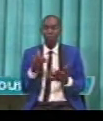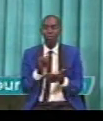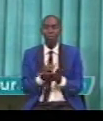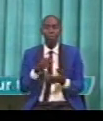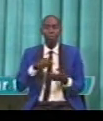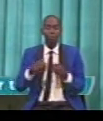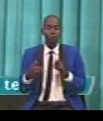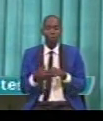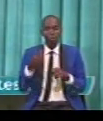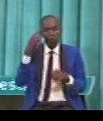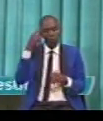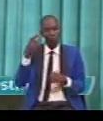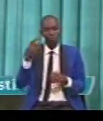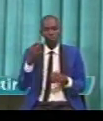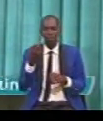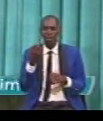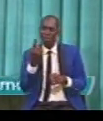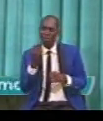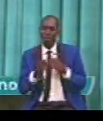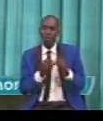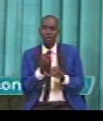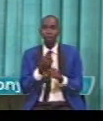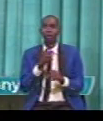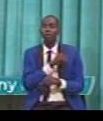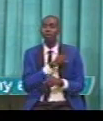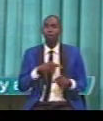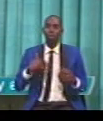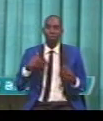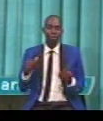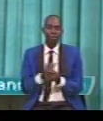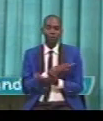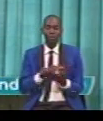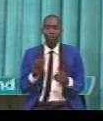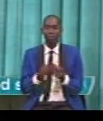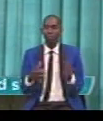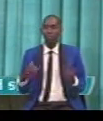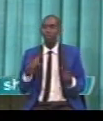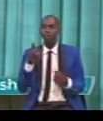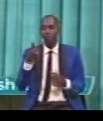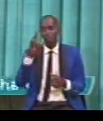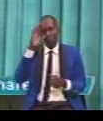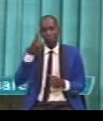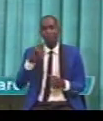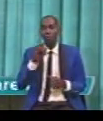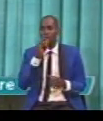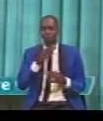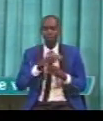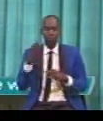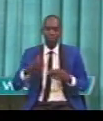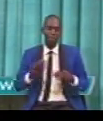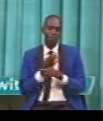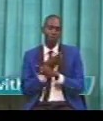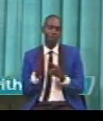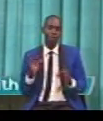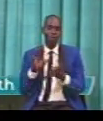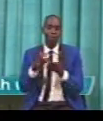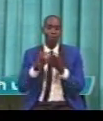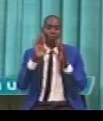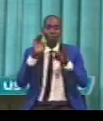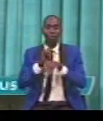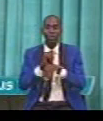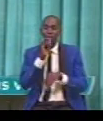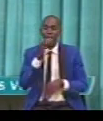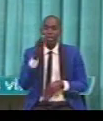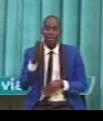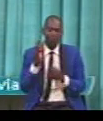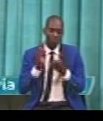years. But God has destroyed and broken that yoke. He's totally free. Your miracle is there. Check it